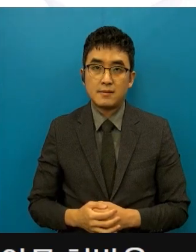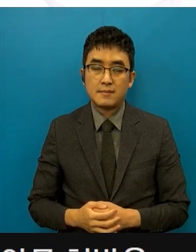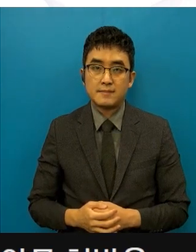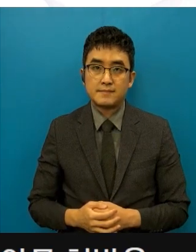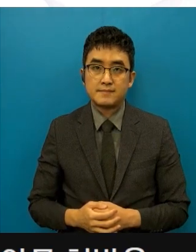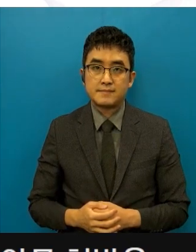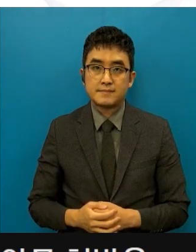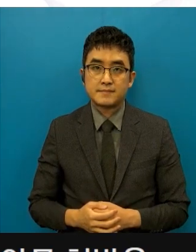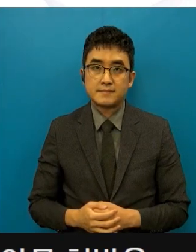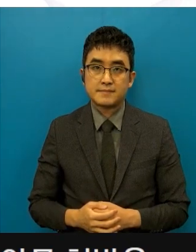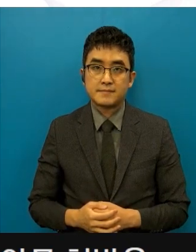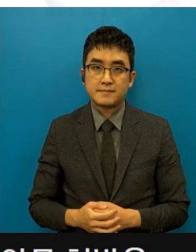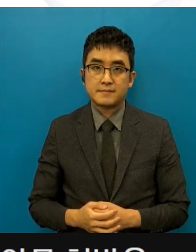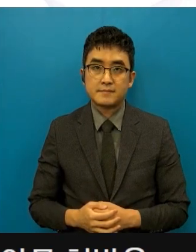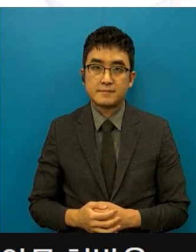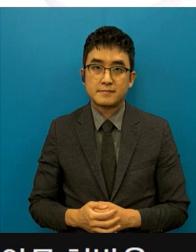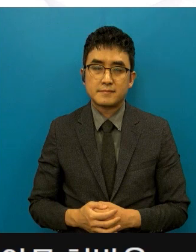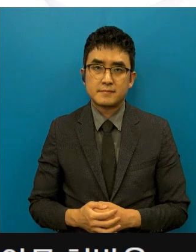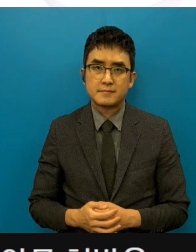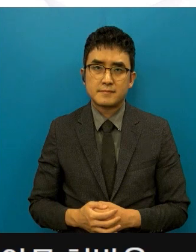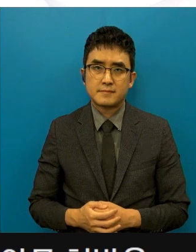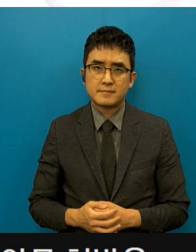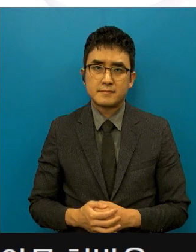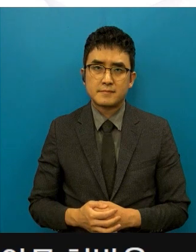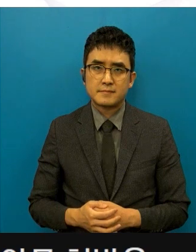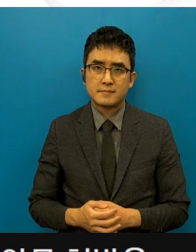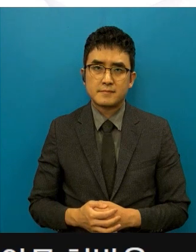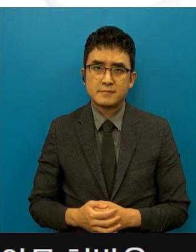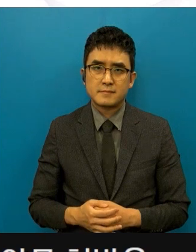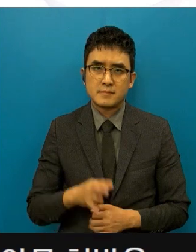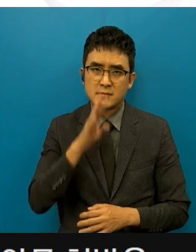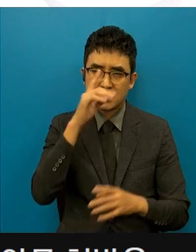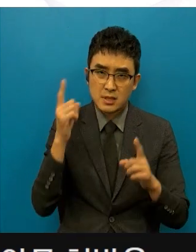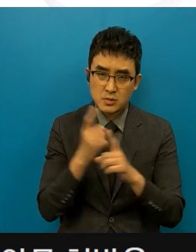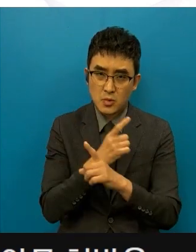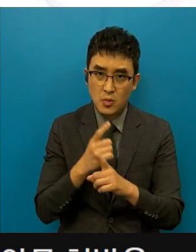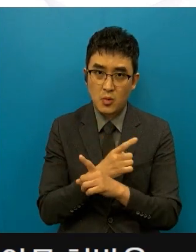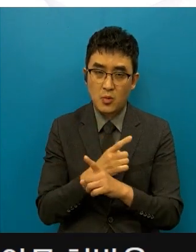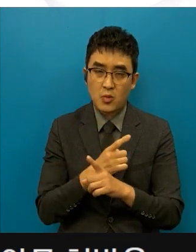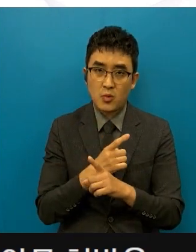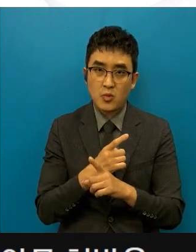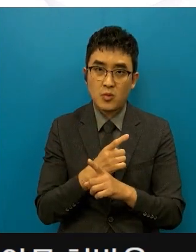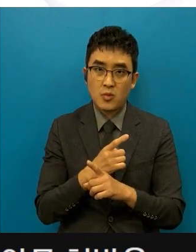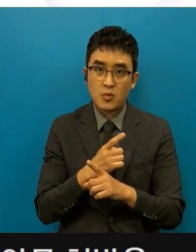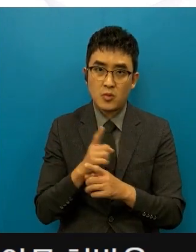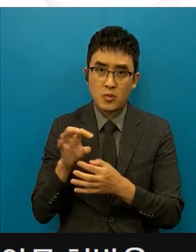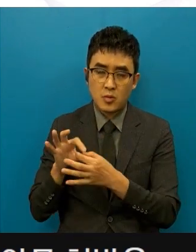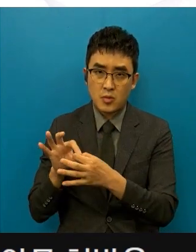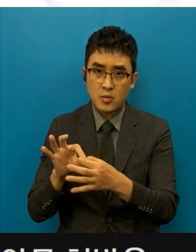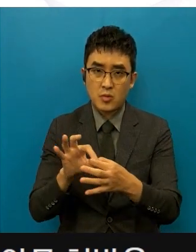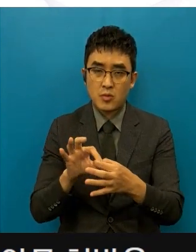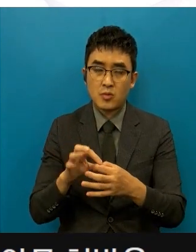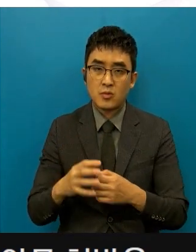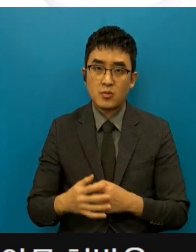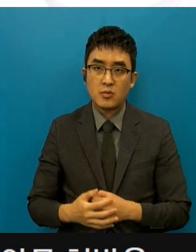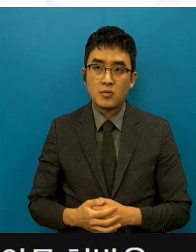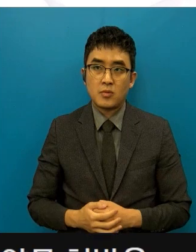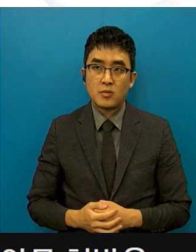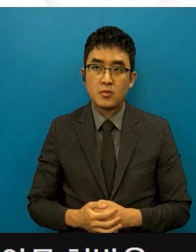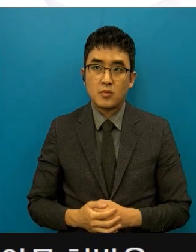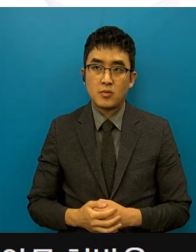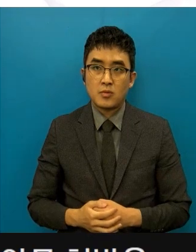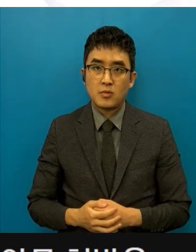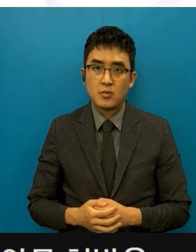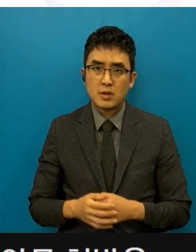I believe the meaning should be separated because the right to die, how we talk